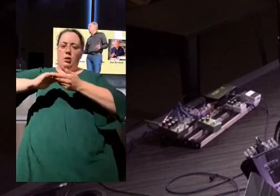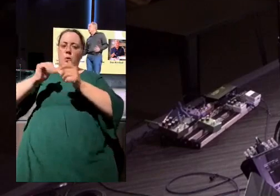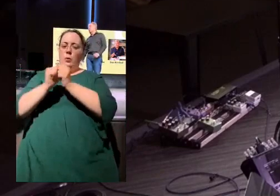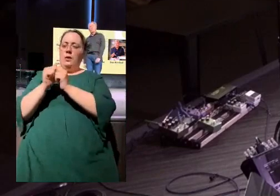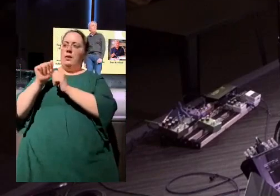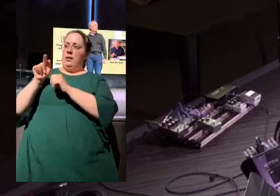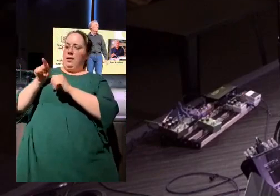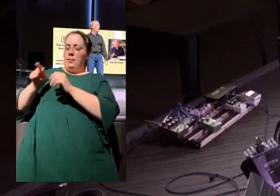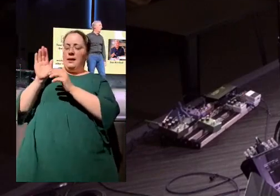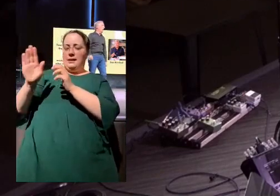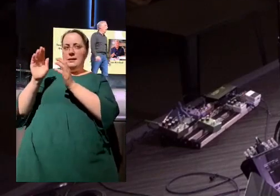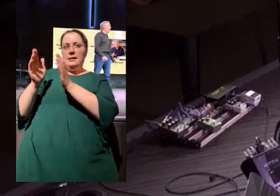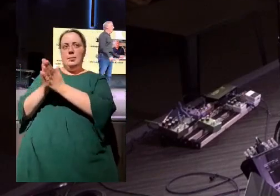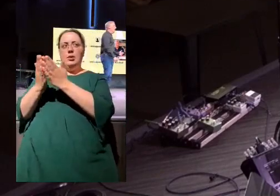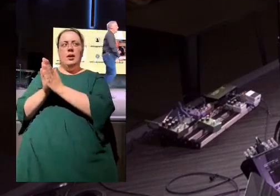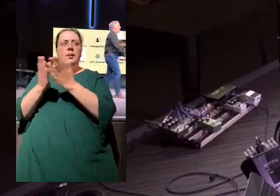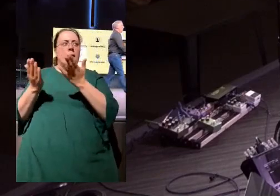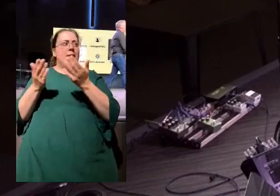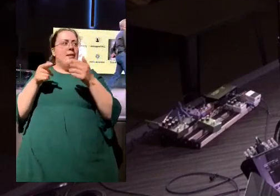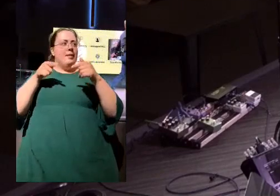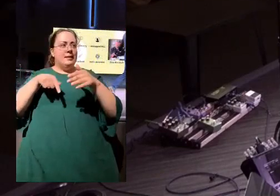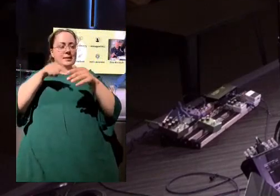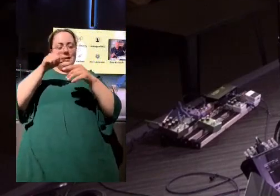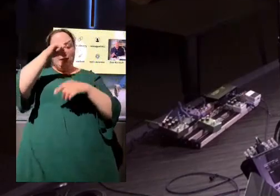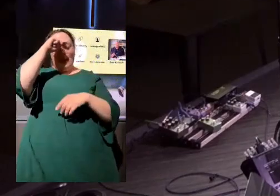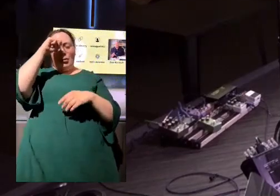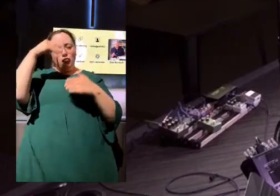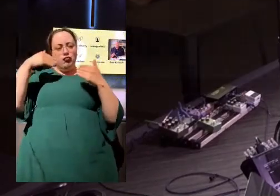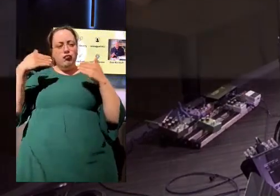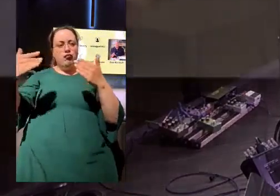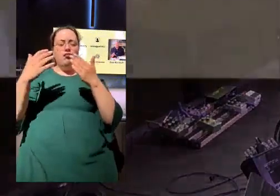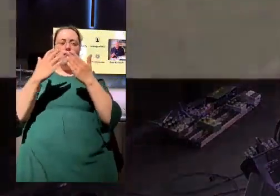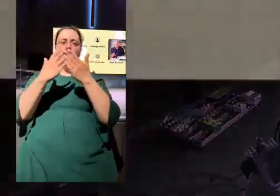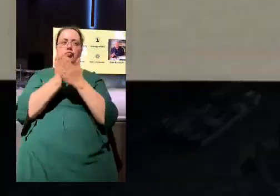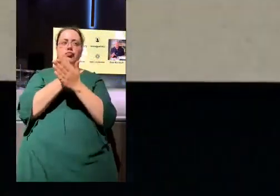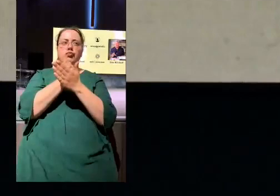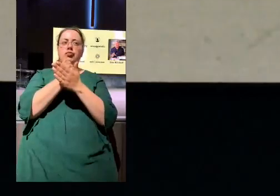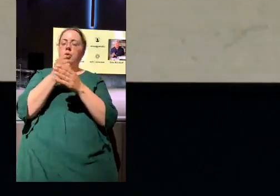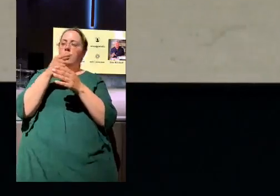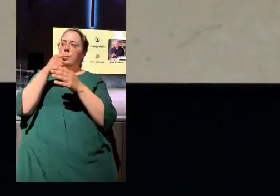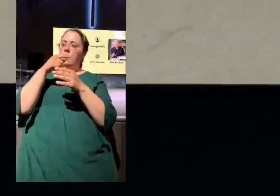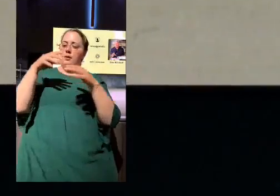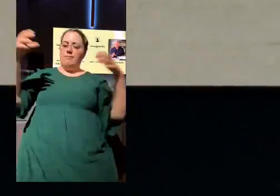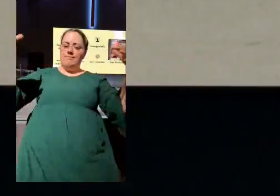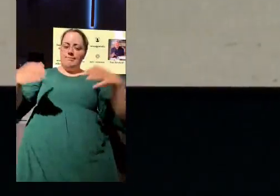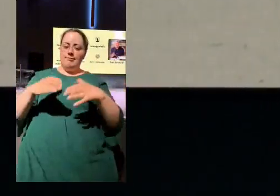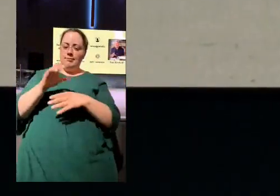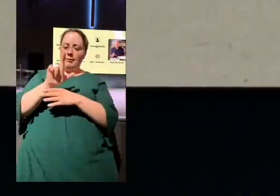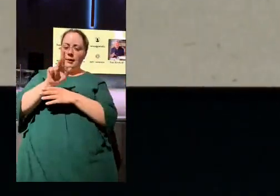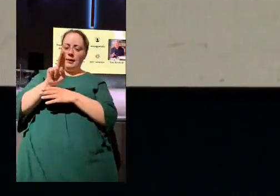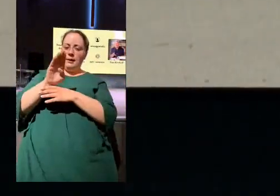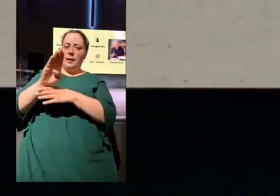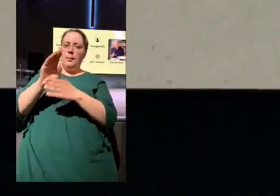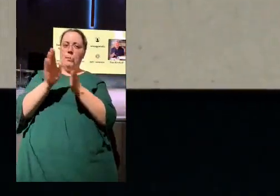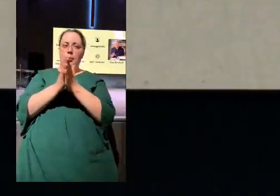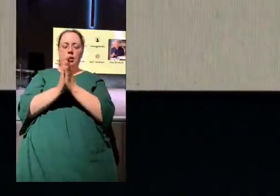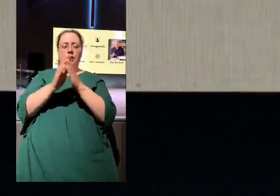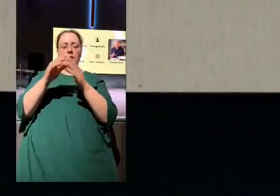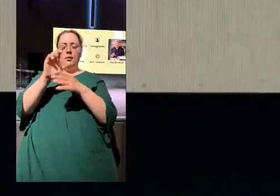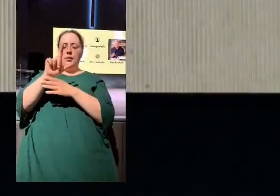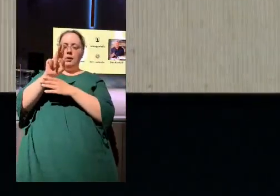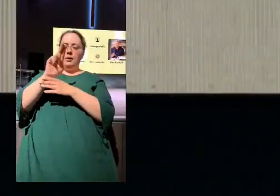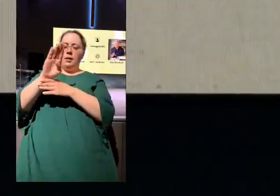club. If you buy the book, you get access to videos with Dan teaching about it. Maybe you just pull together some of your faith group members or some friends